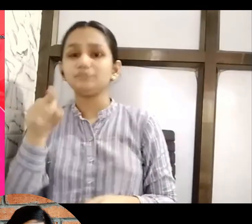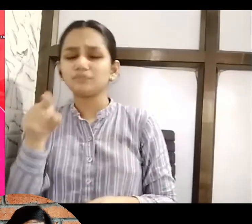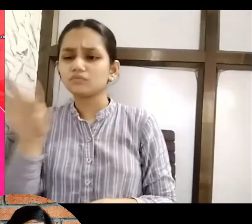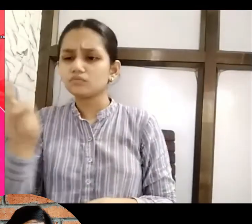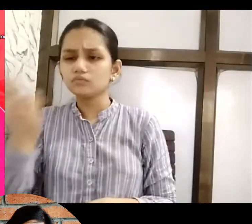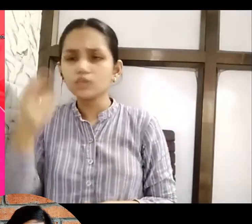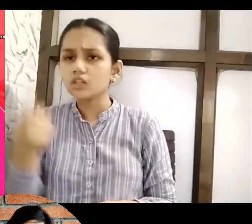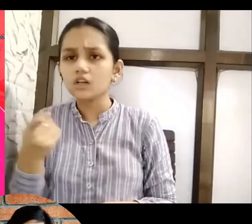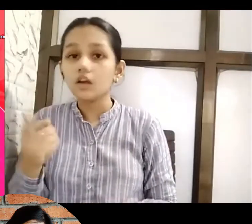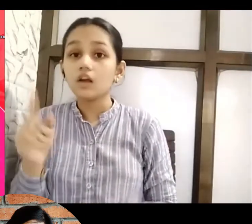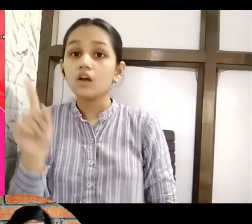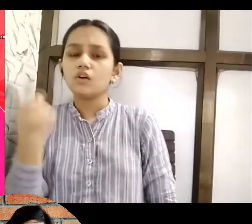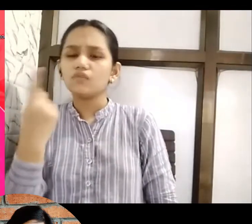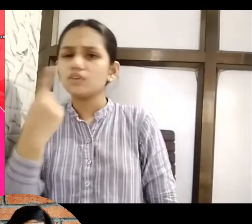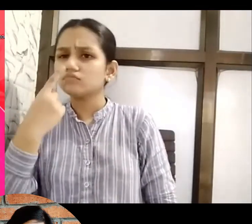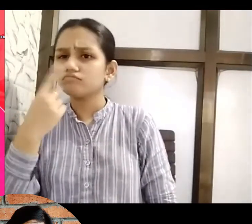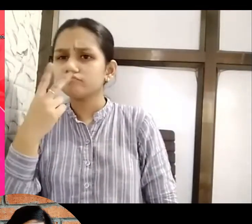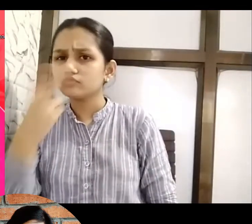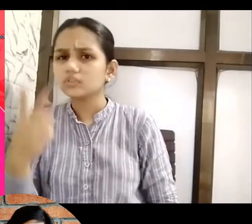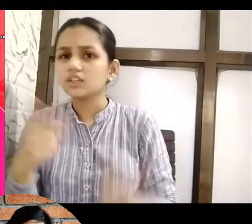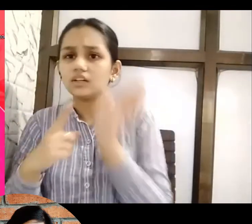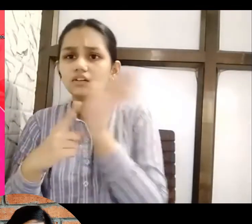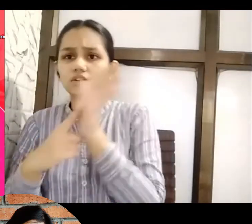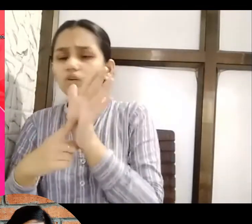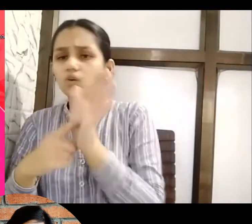right now it is saying none.